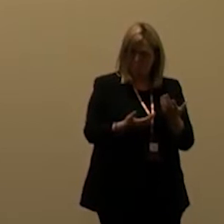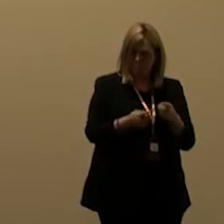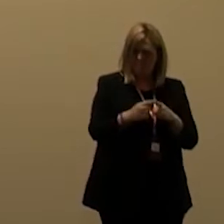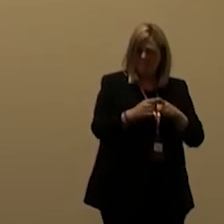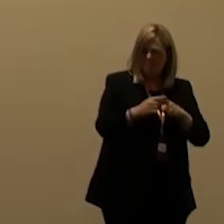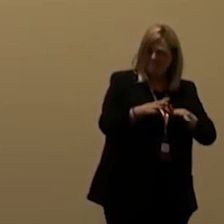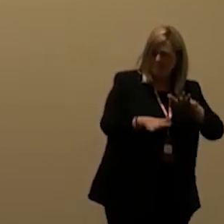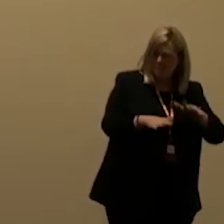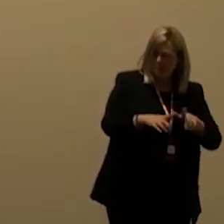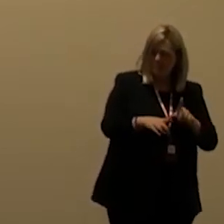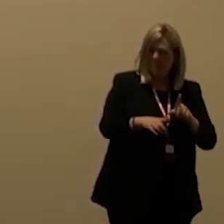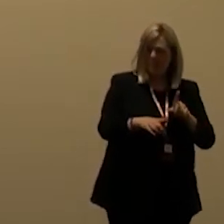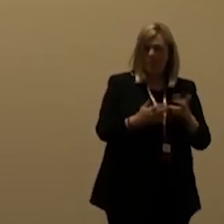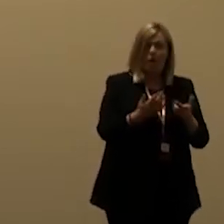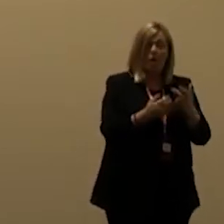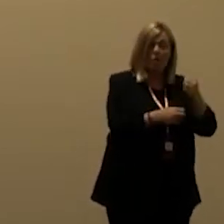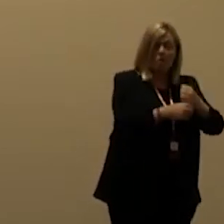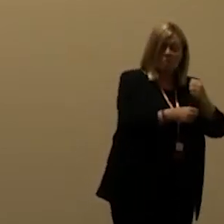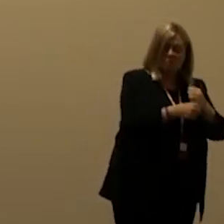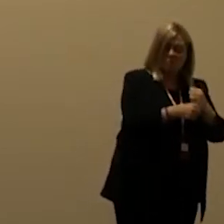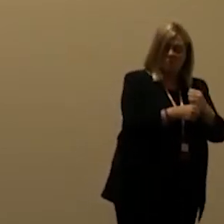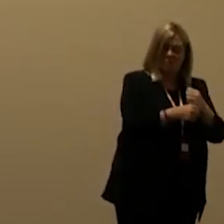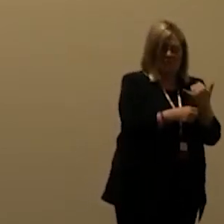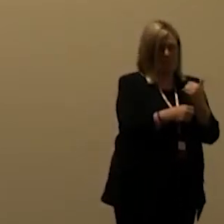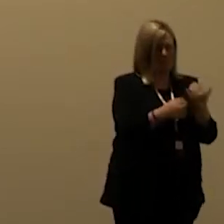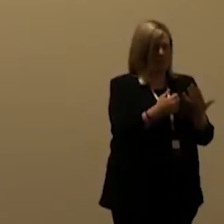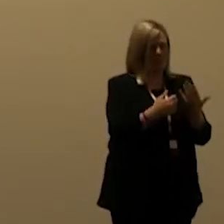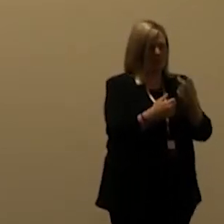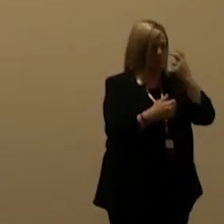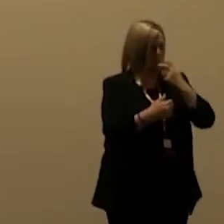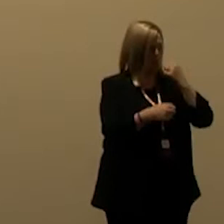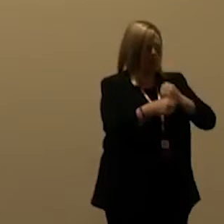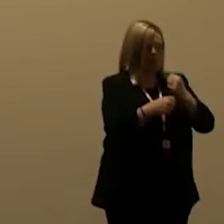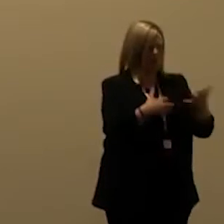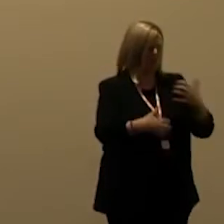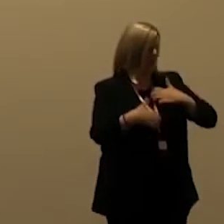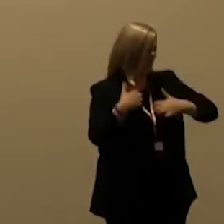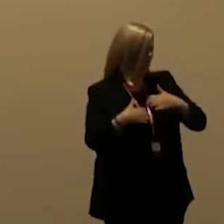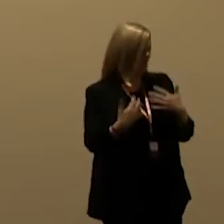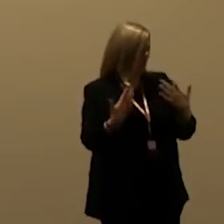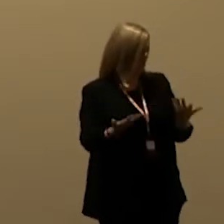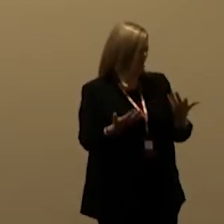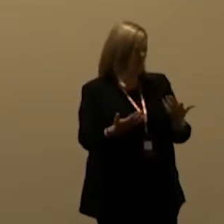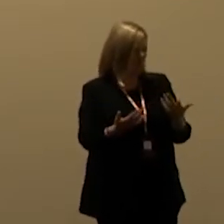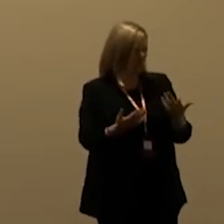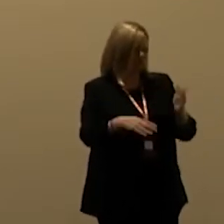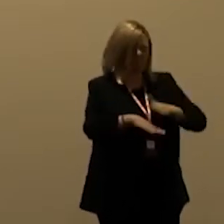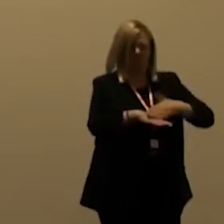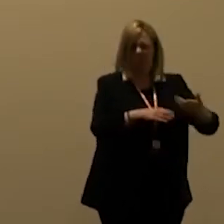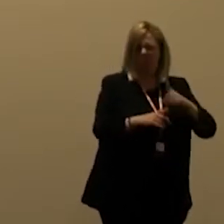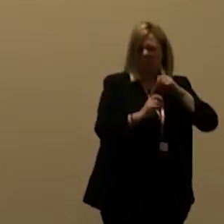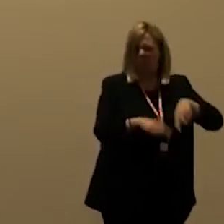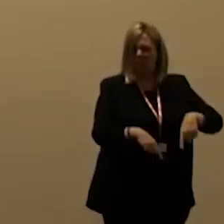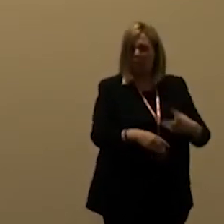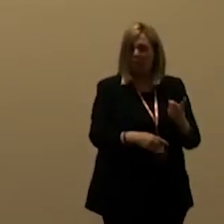similar. Obviously, the younger generations will find something that the older generations are not interested in or have no ability to get into, and